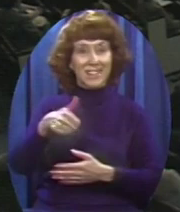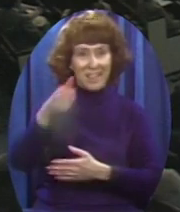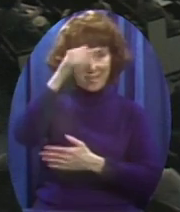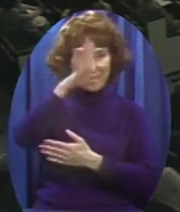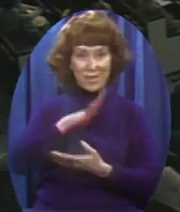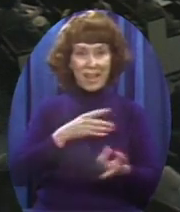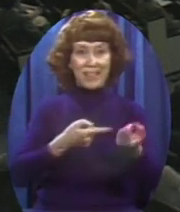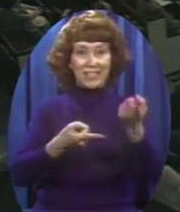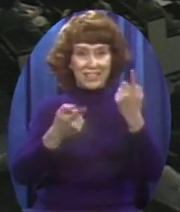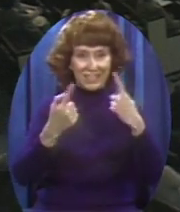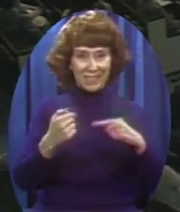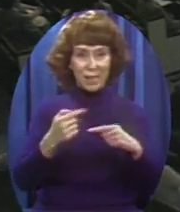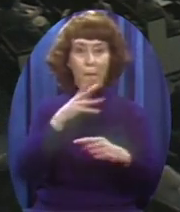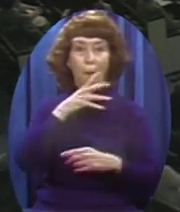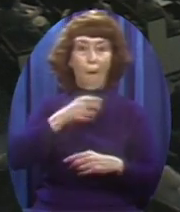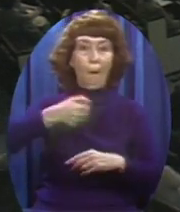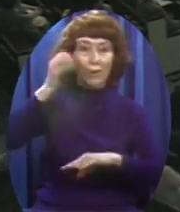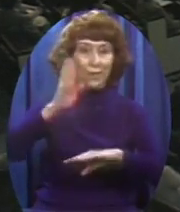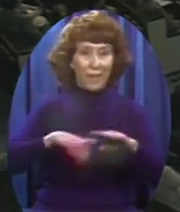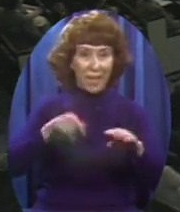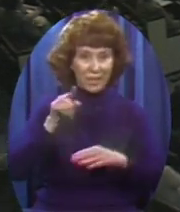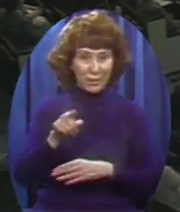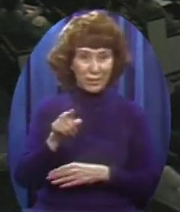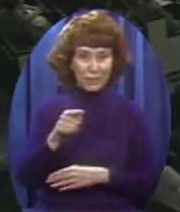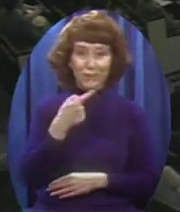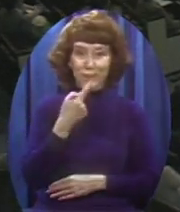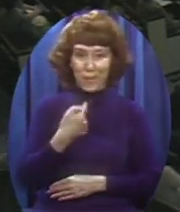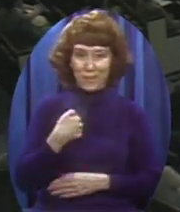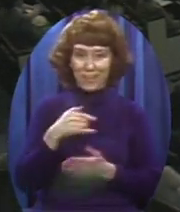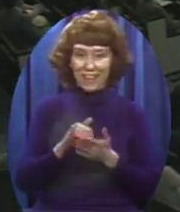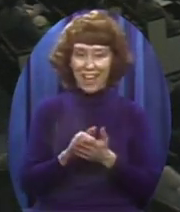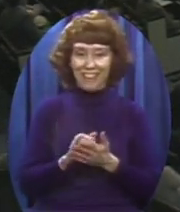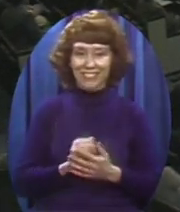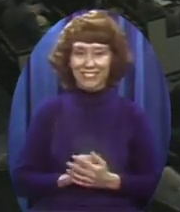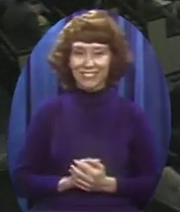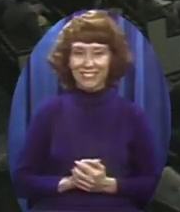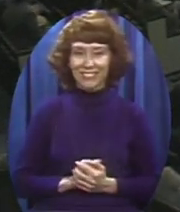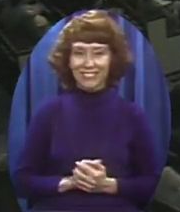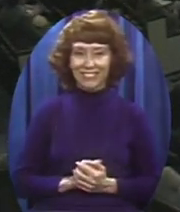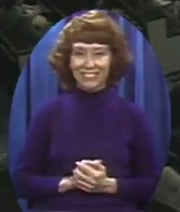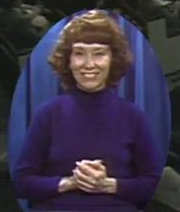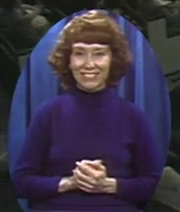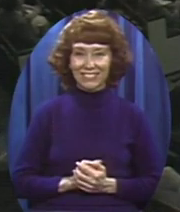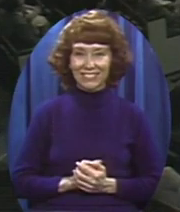Kimball. All right, okay. All right.